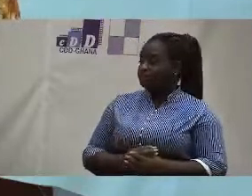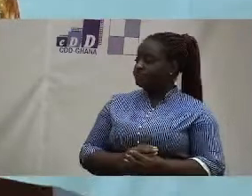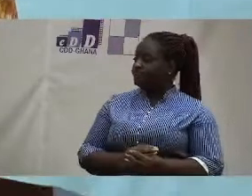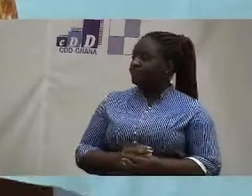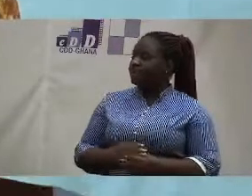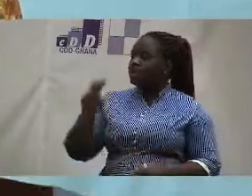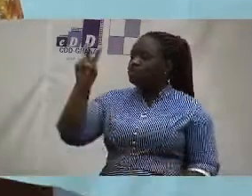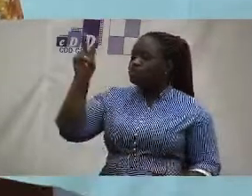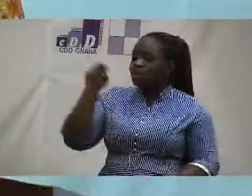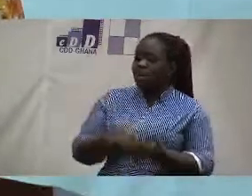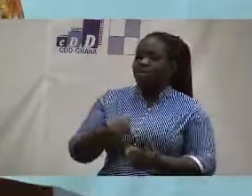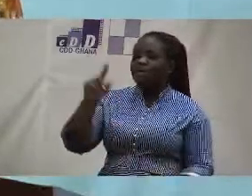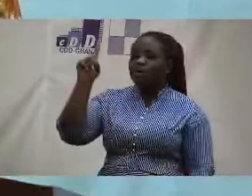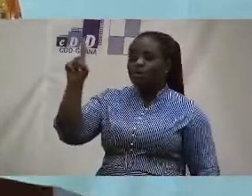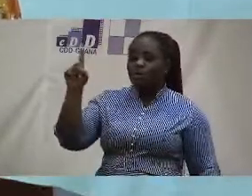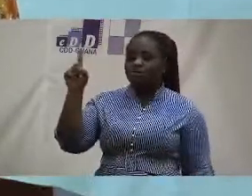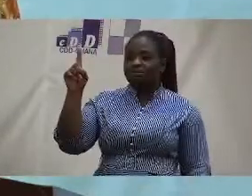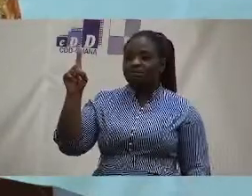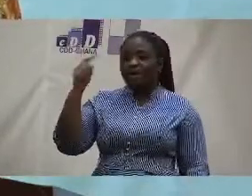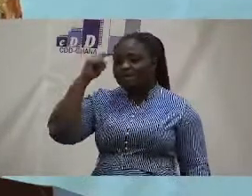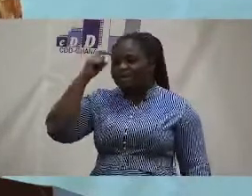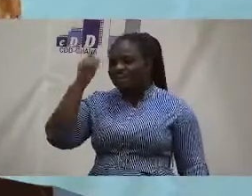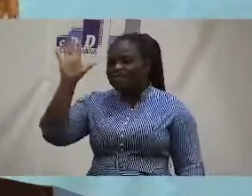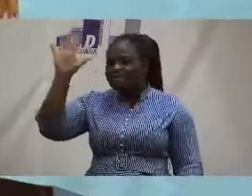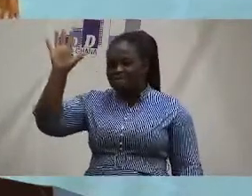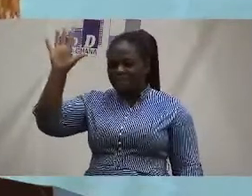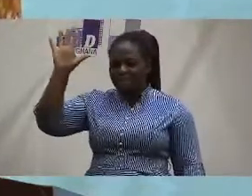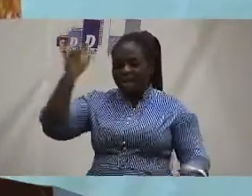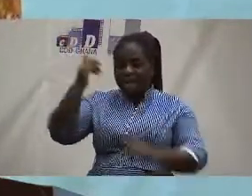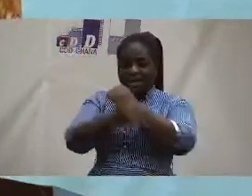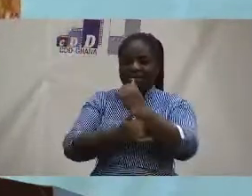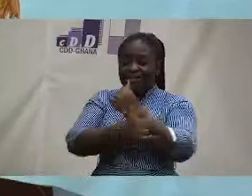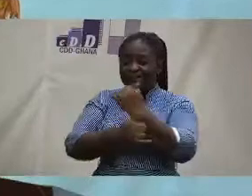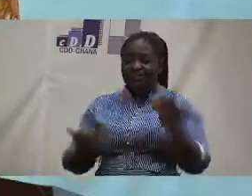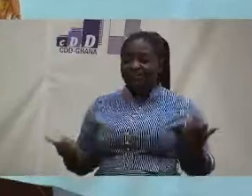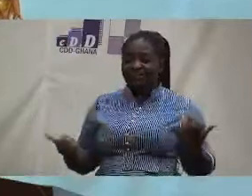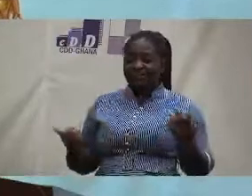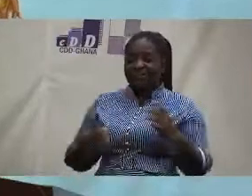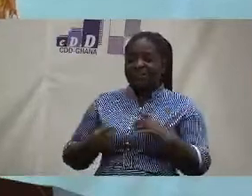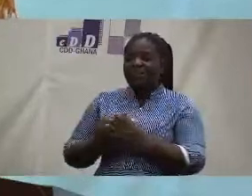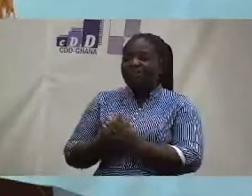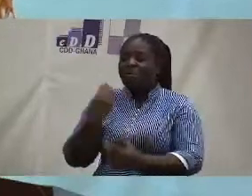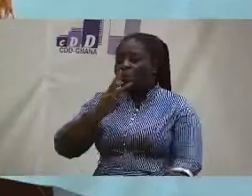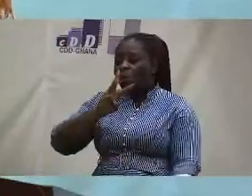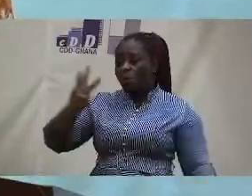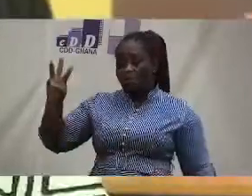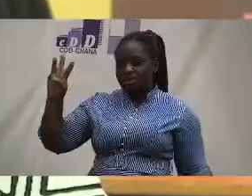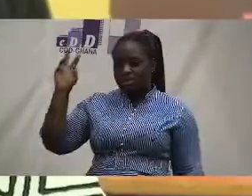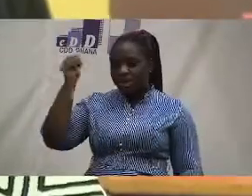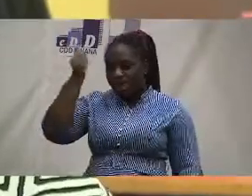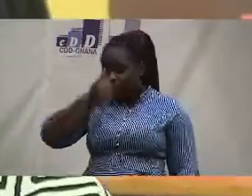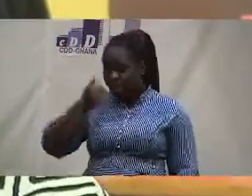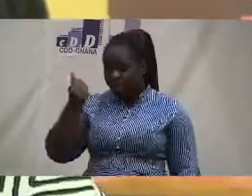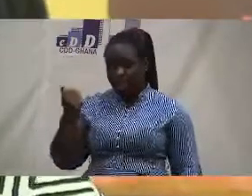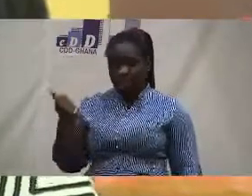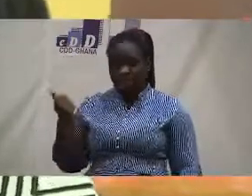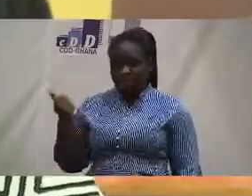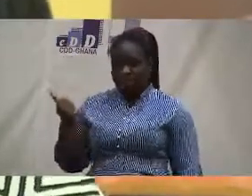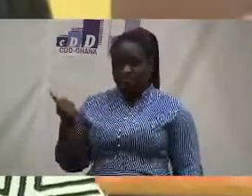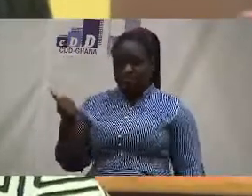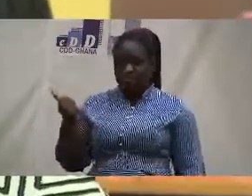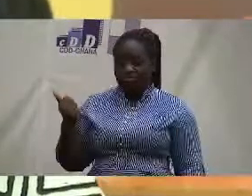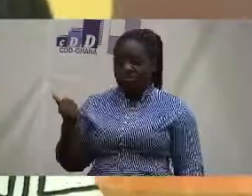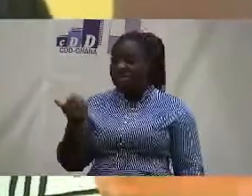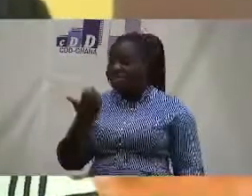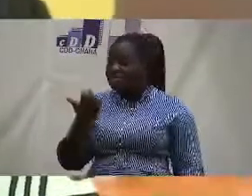in 2021, I think 5 of them were actually from West Africa. And this